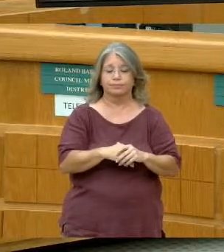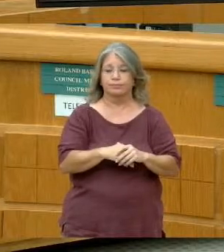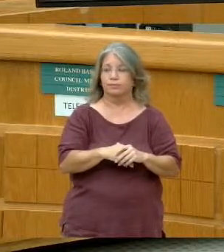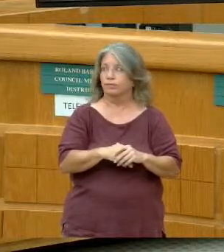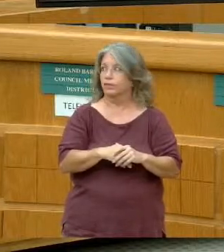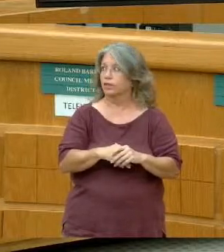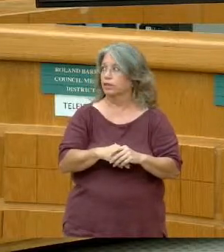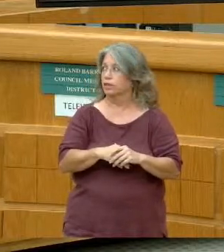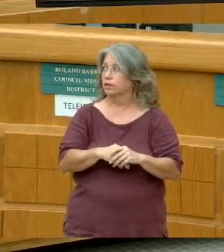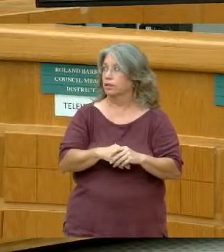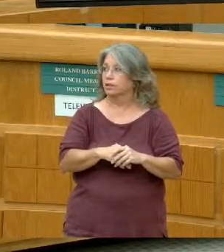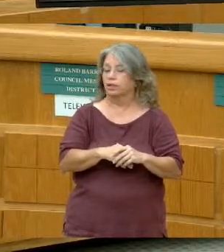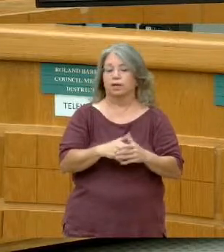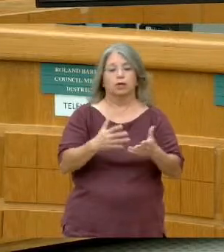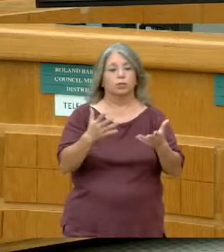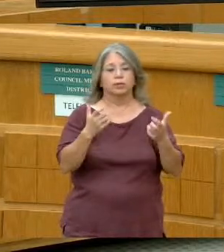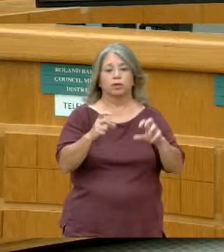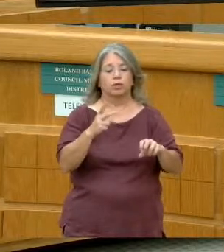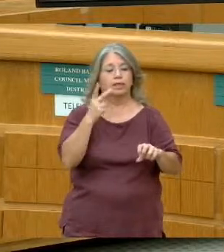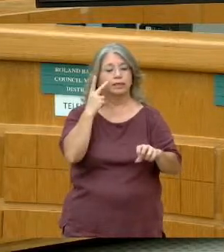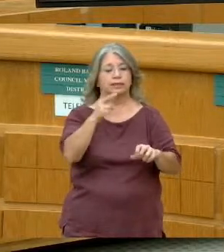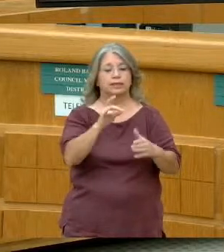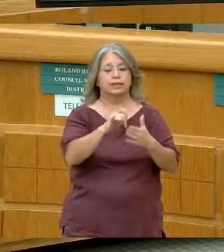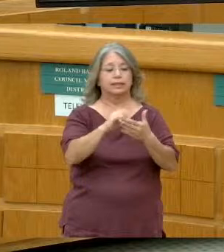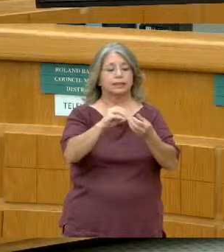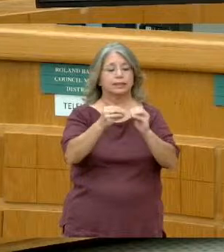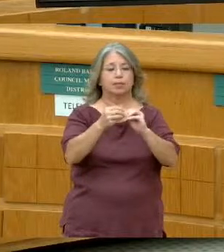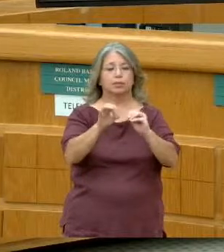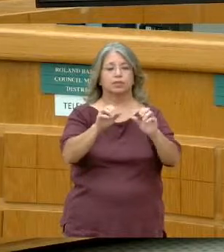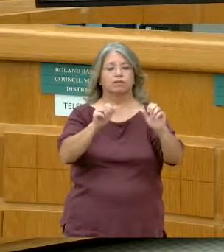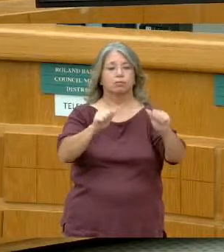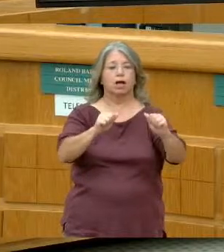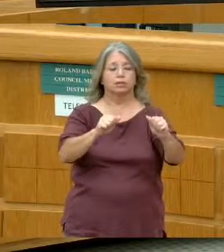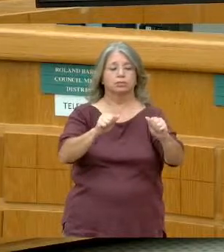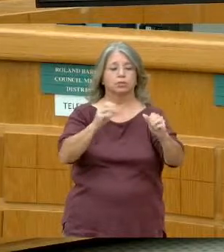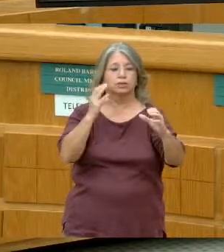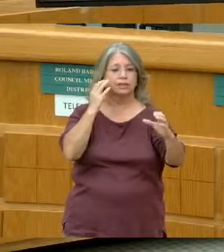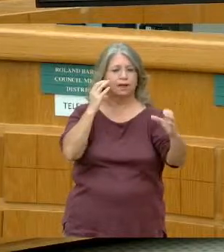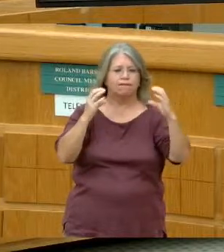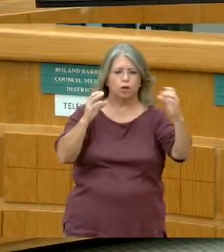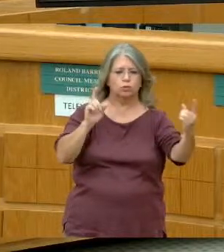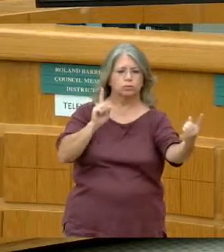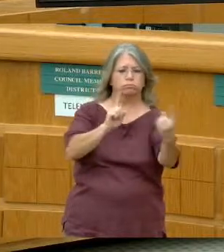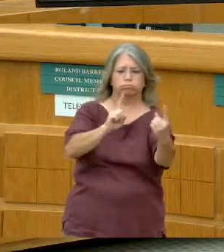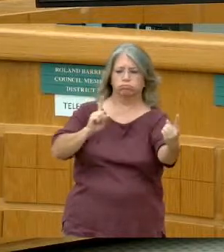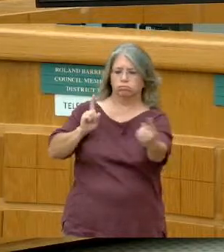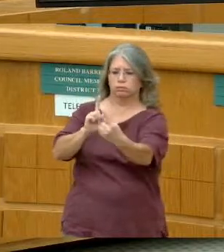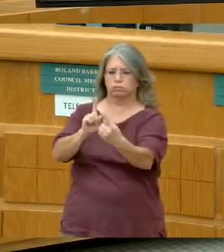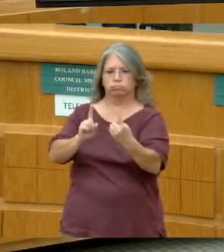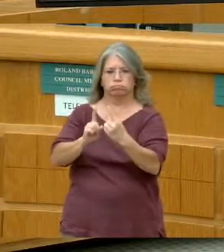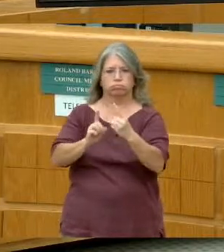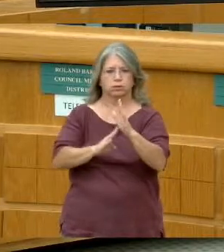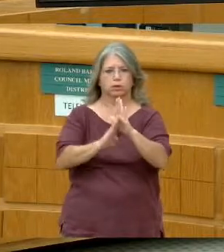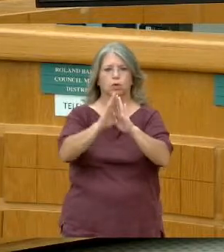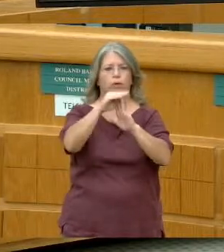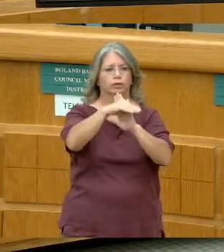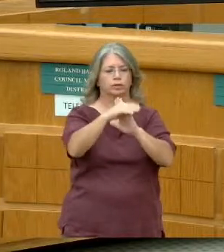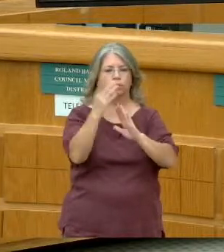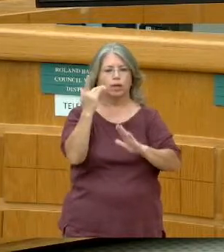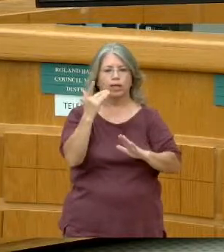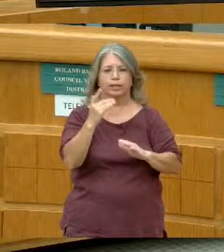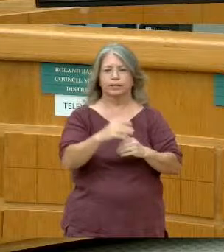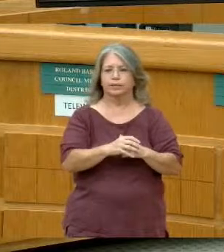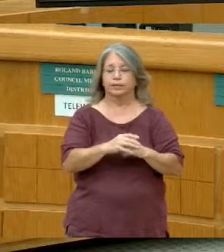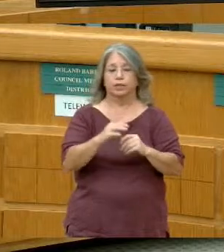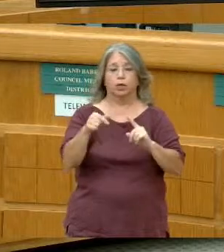see these numbers of potential encounters increase, and here's why. When we were coming down over here, we were wearing